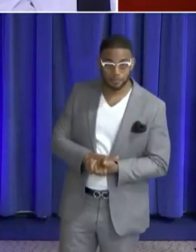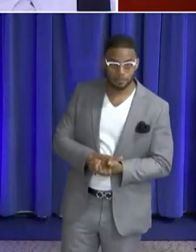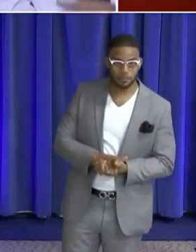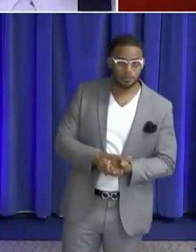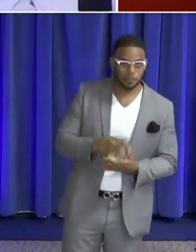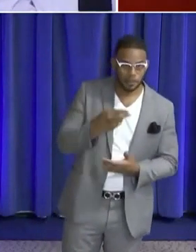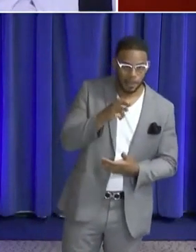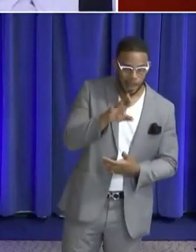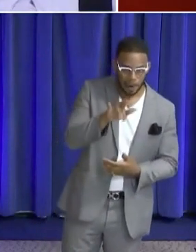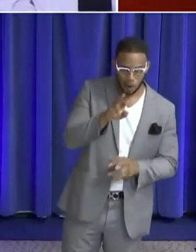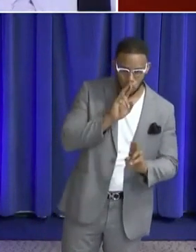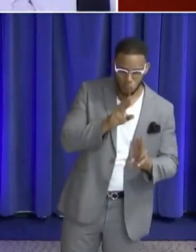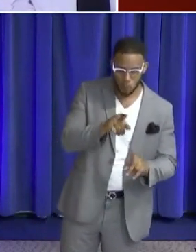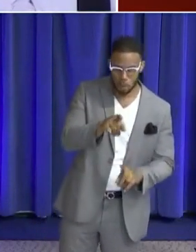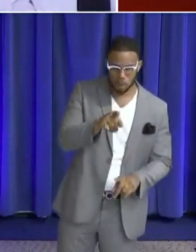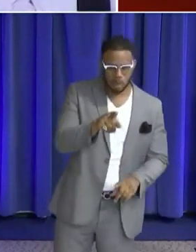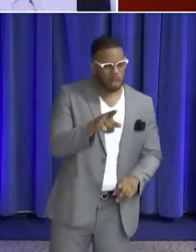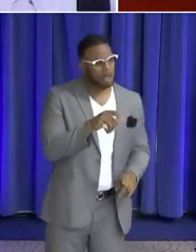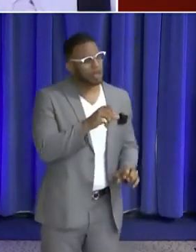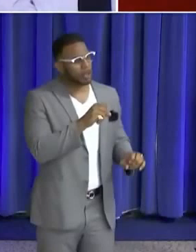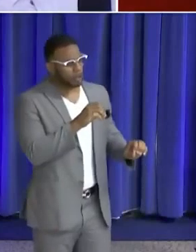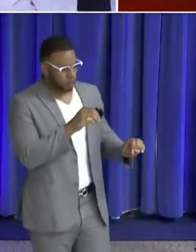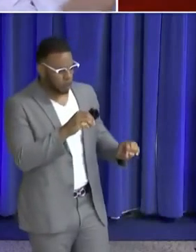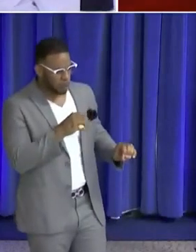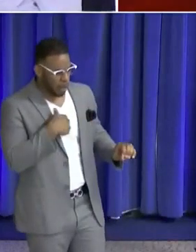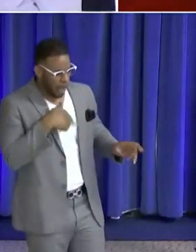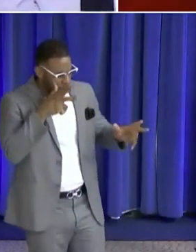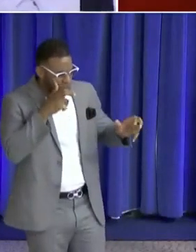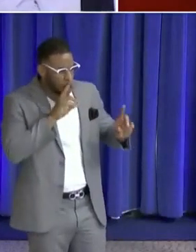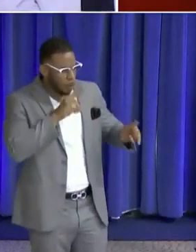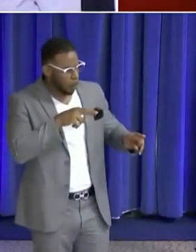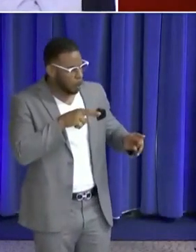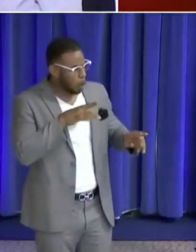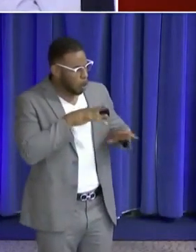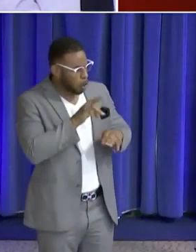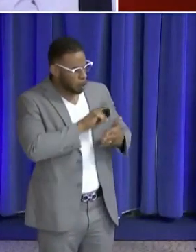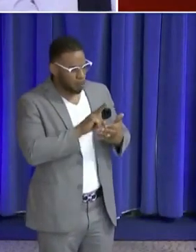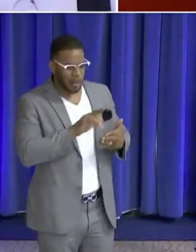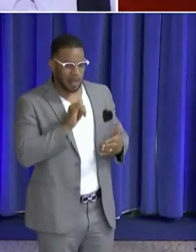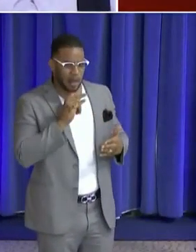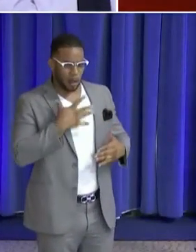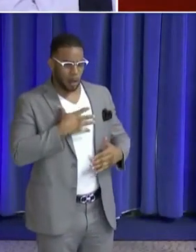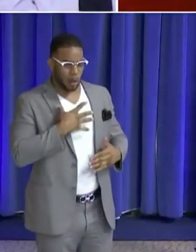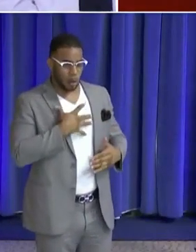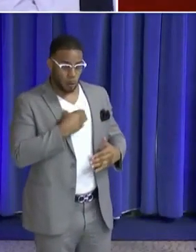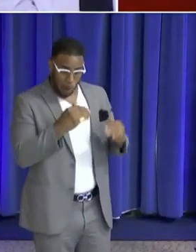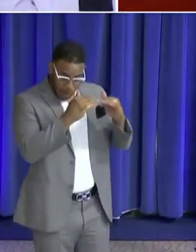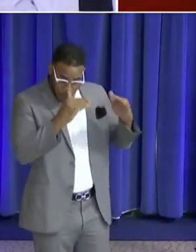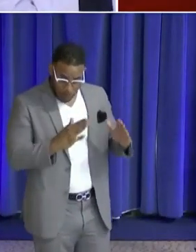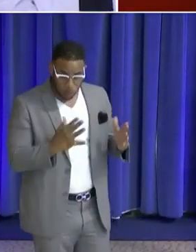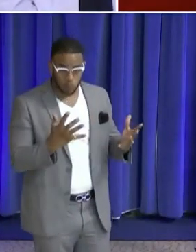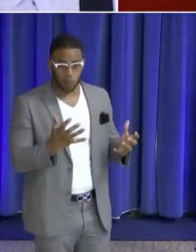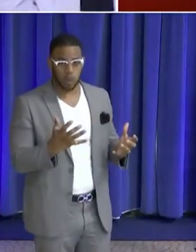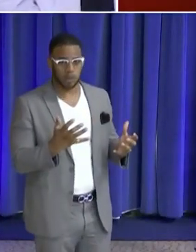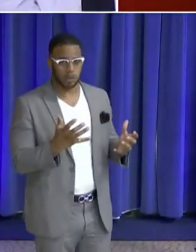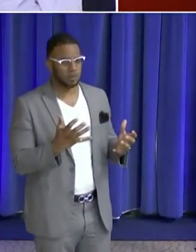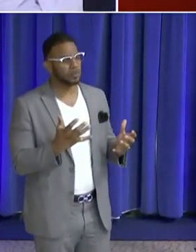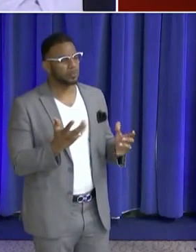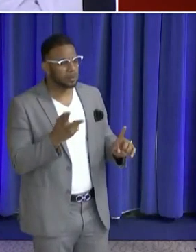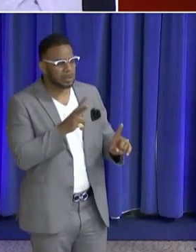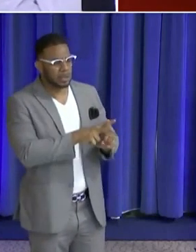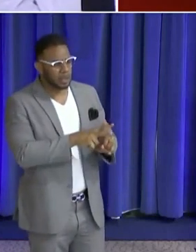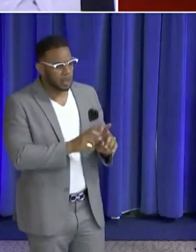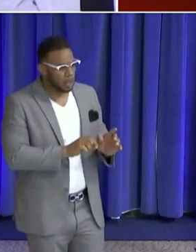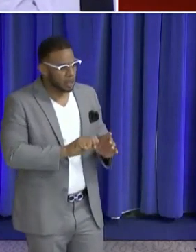Harry. So there were reports earlier in the week that the White House wanted to exercise, invoke